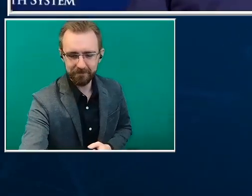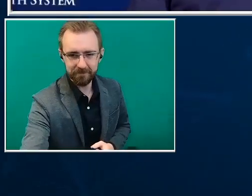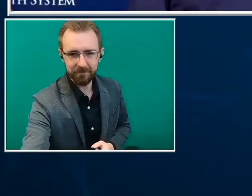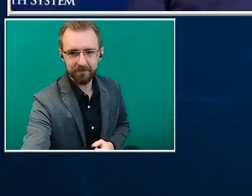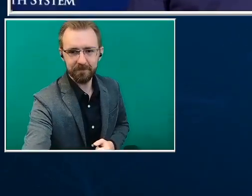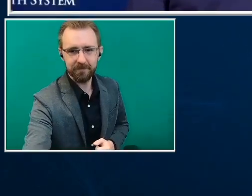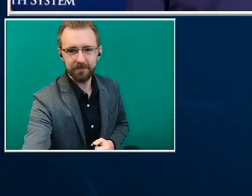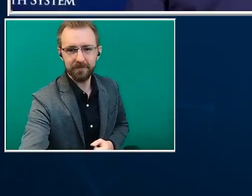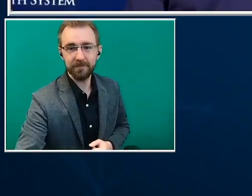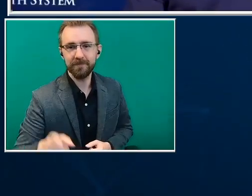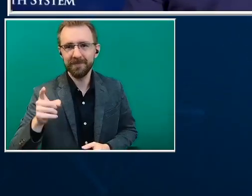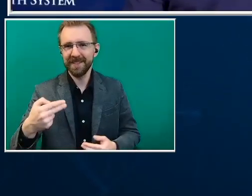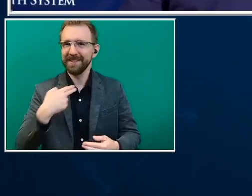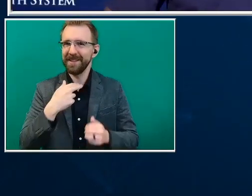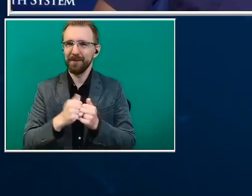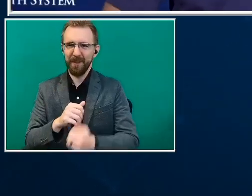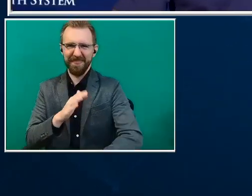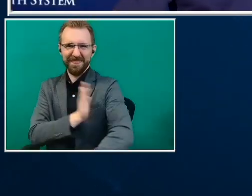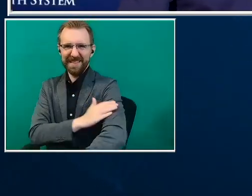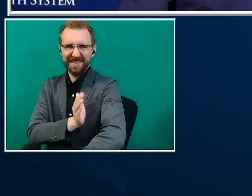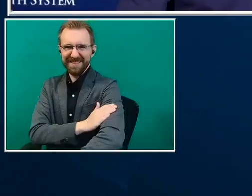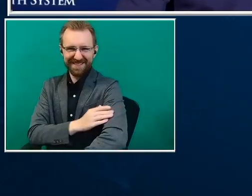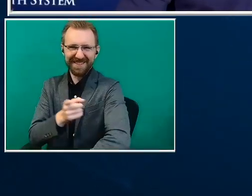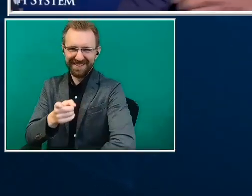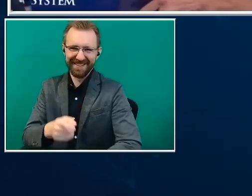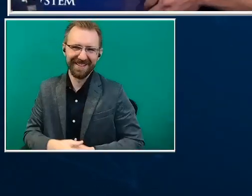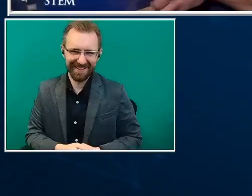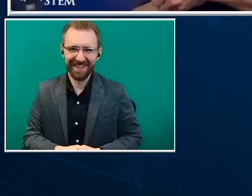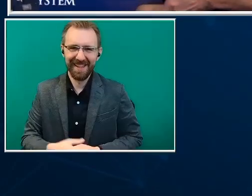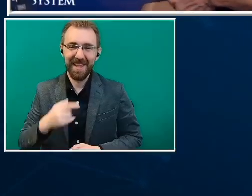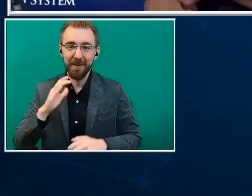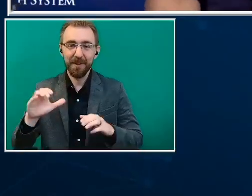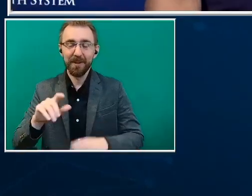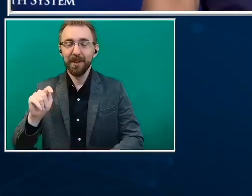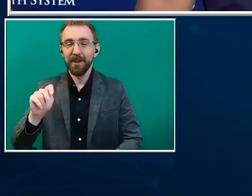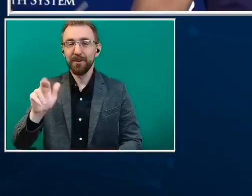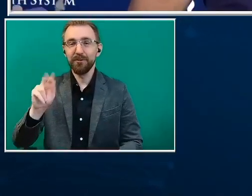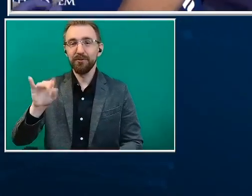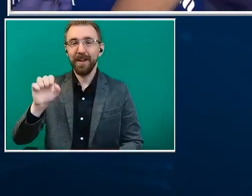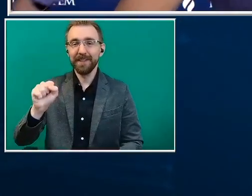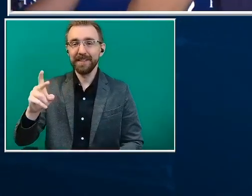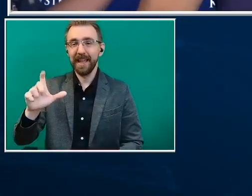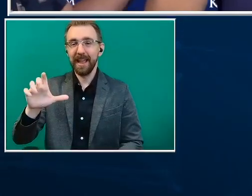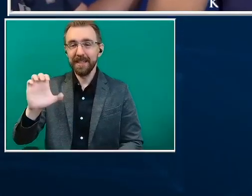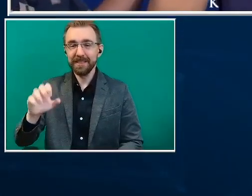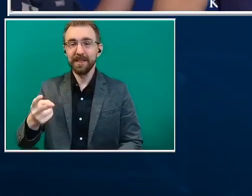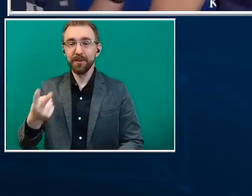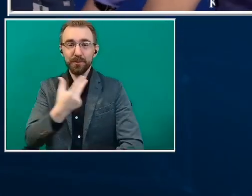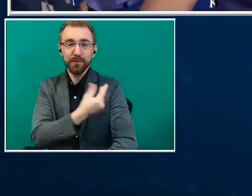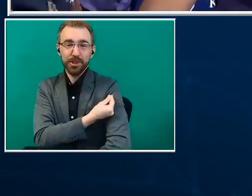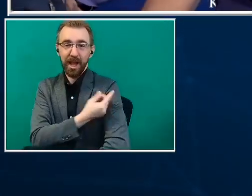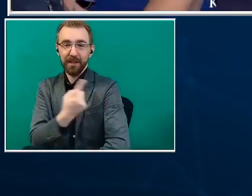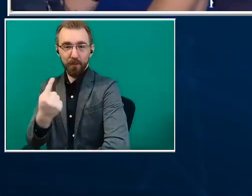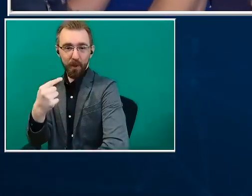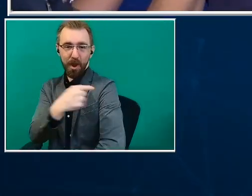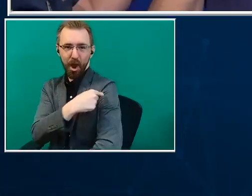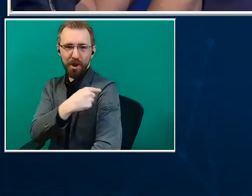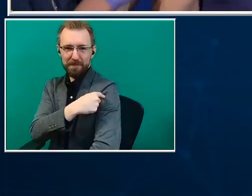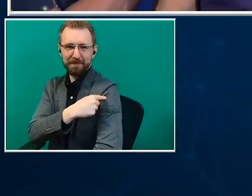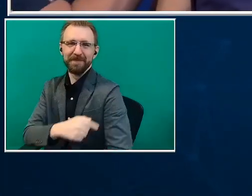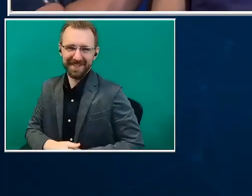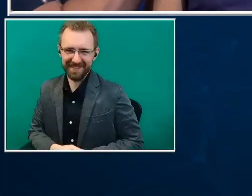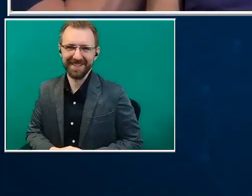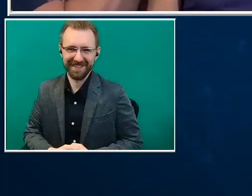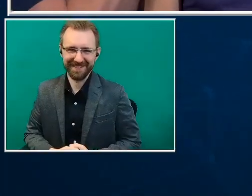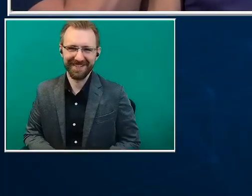with this bicep. Whichever and is look, easier for I'm you. going to do the I'll Travis use them both. Kelce technique. 2 shots, 1 arm. Travis Kelce, right here, brother. How about